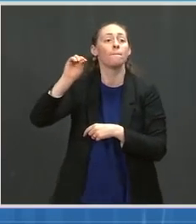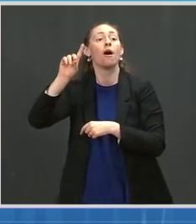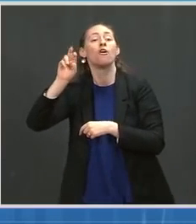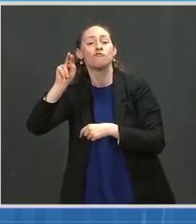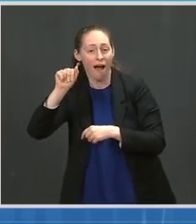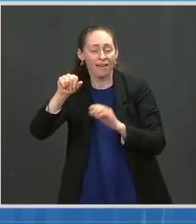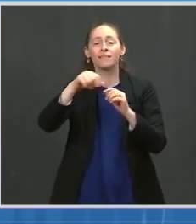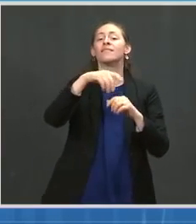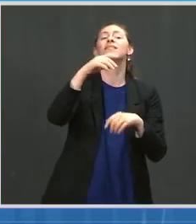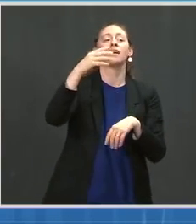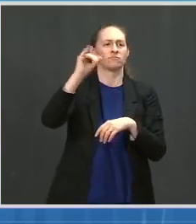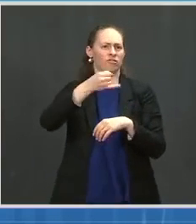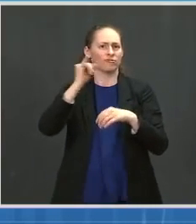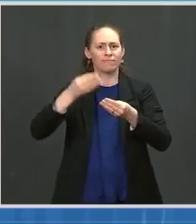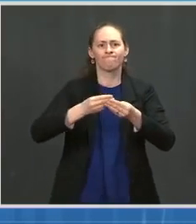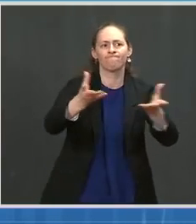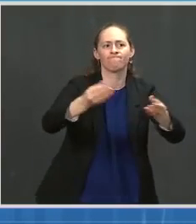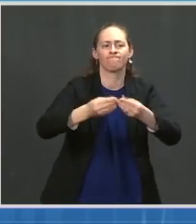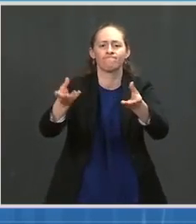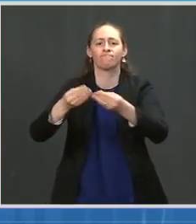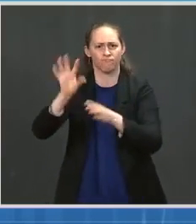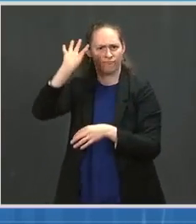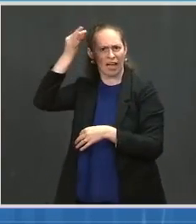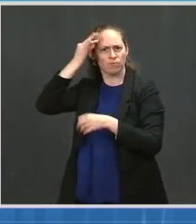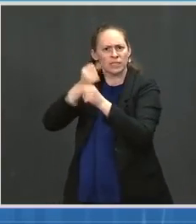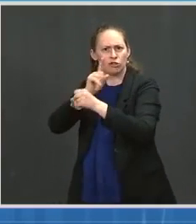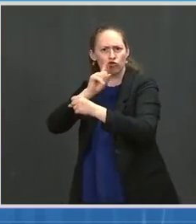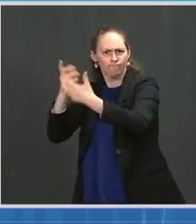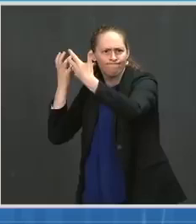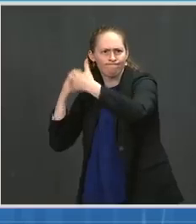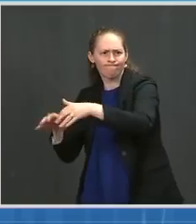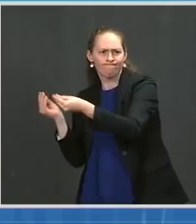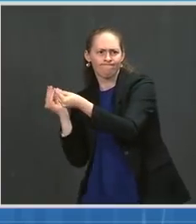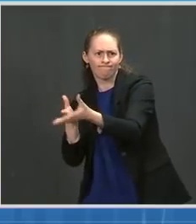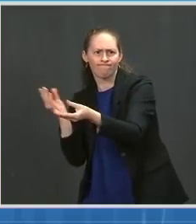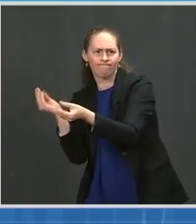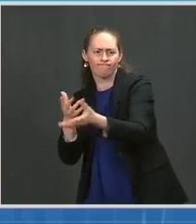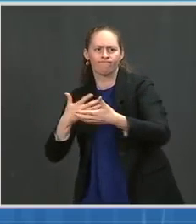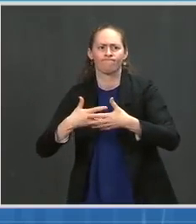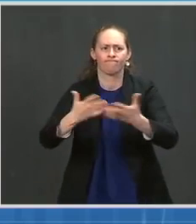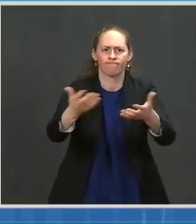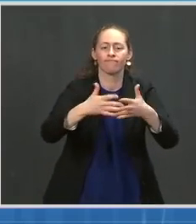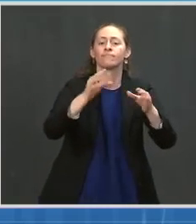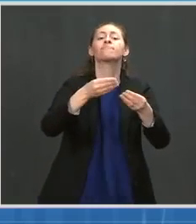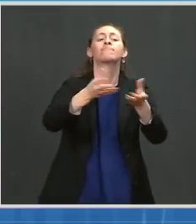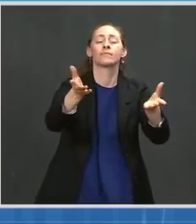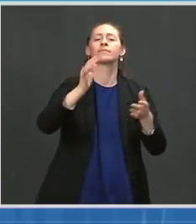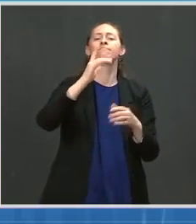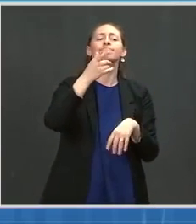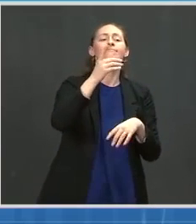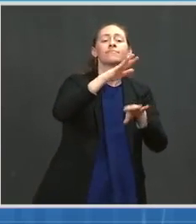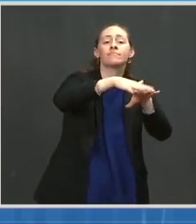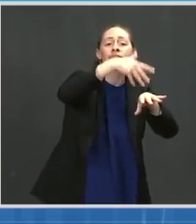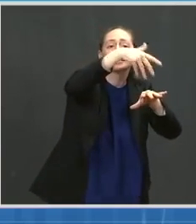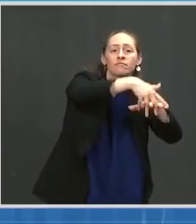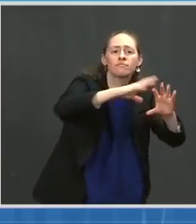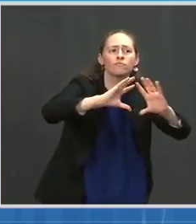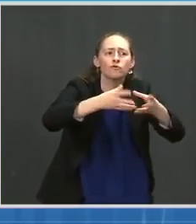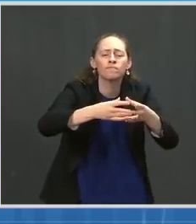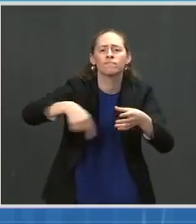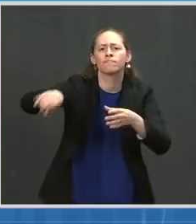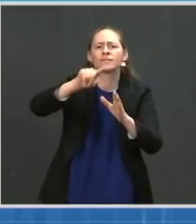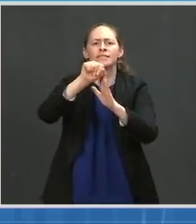channels. And we're working with states, tribes, and territories and our other partners to make sure they are administering shots